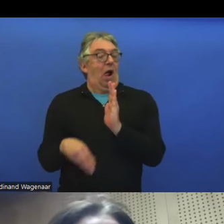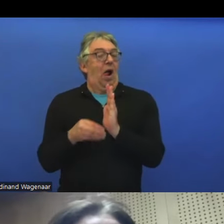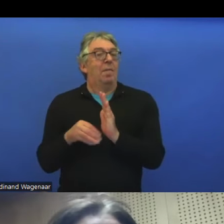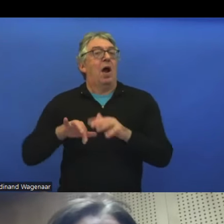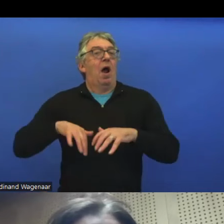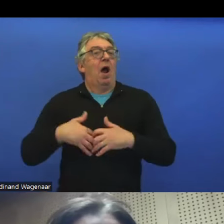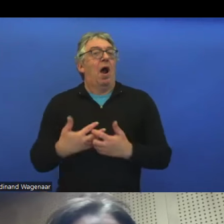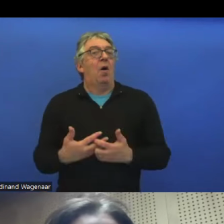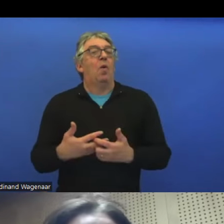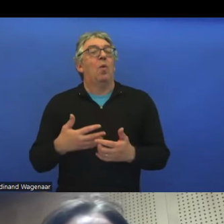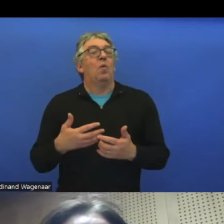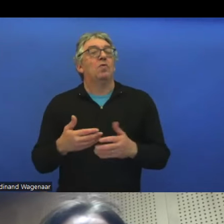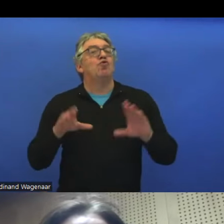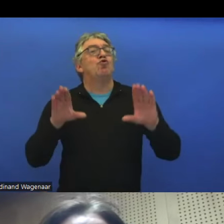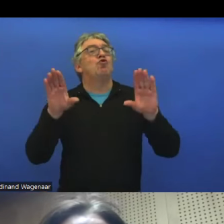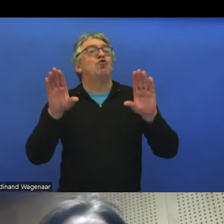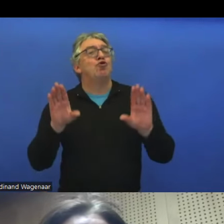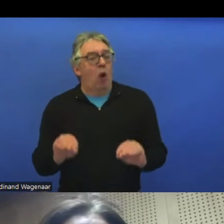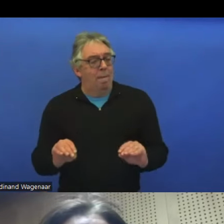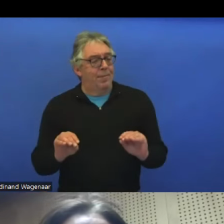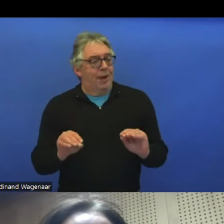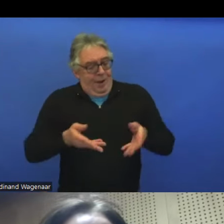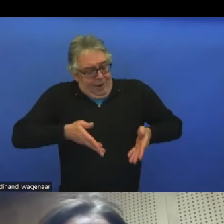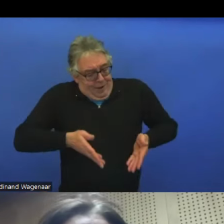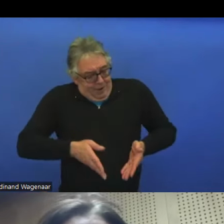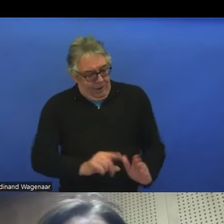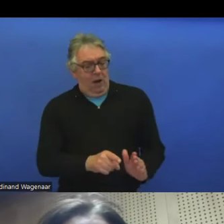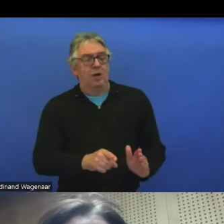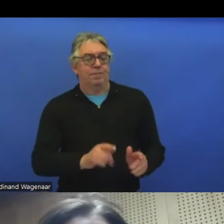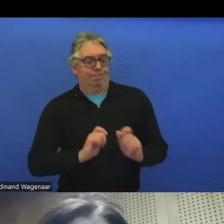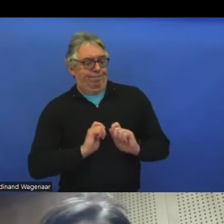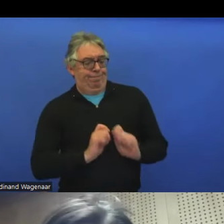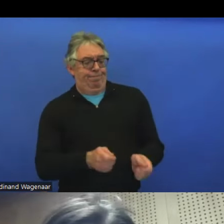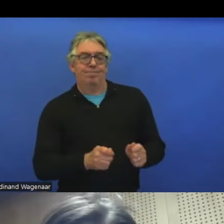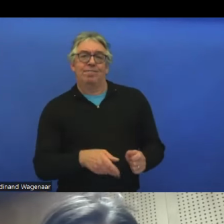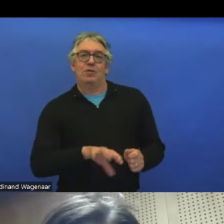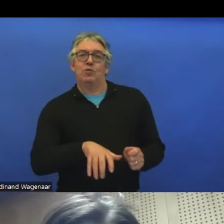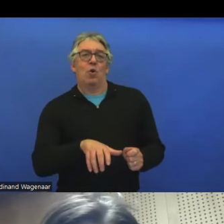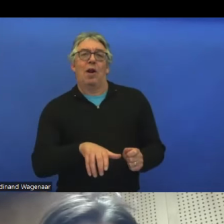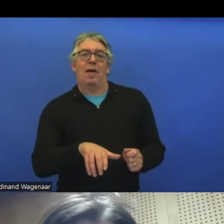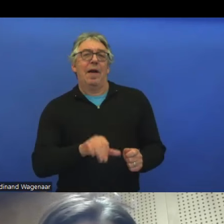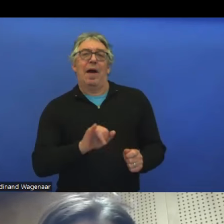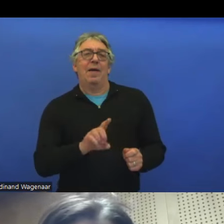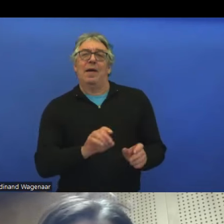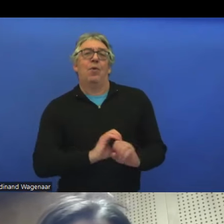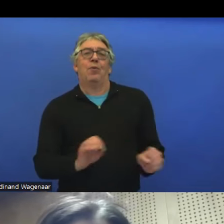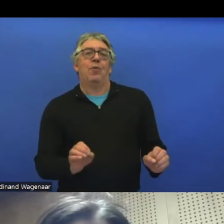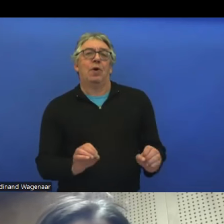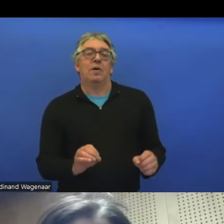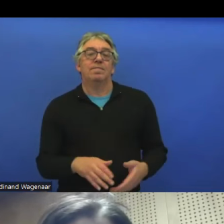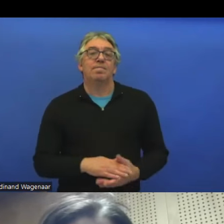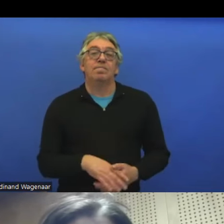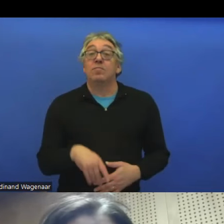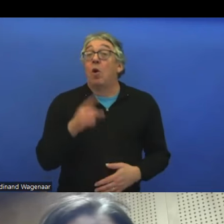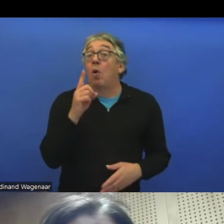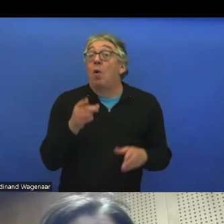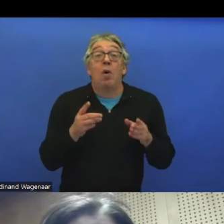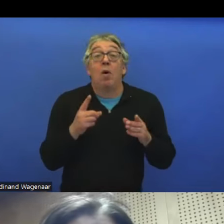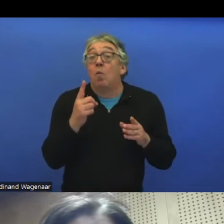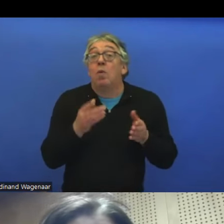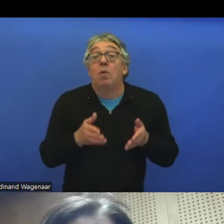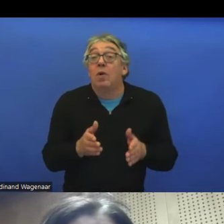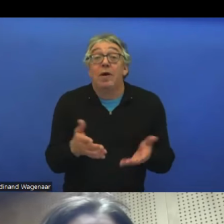one generation to the next. And one of these safeguards is the following. This is the most important one, that children